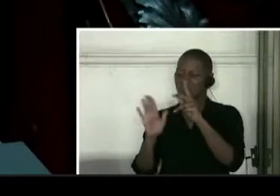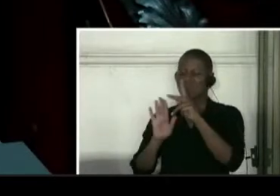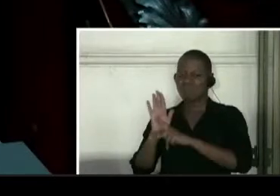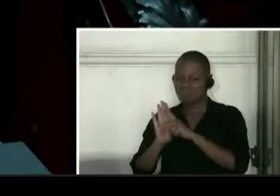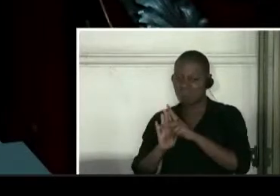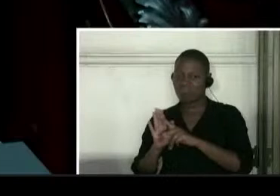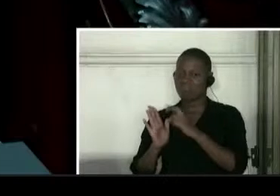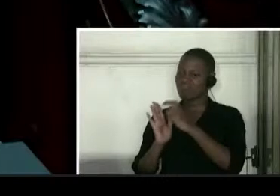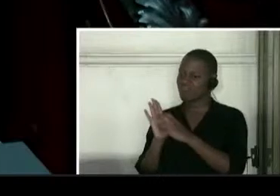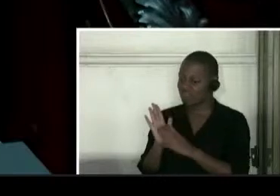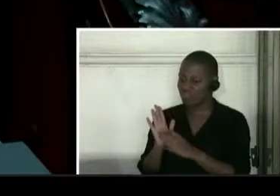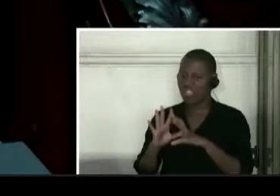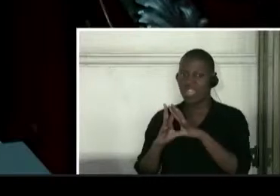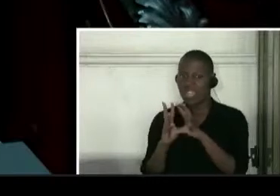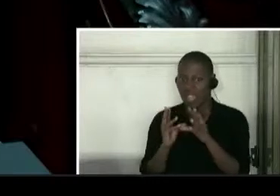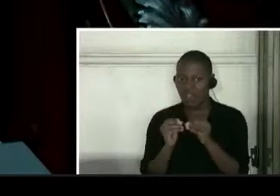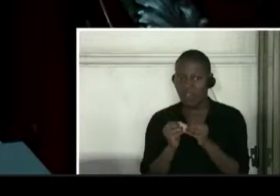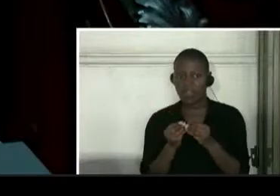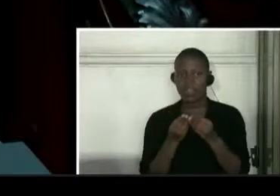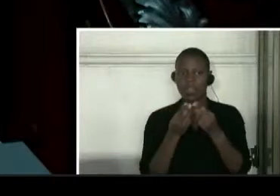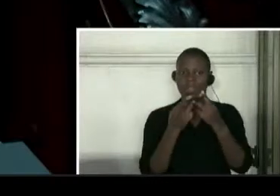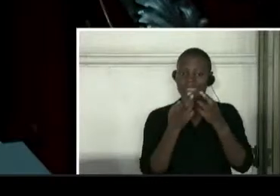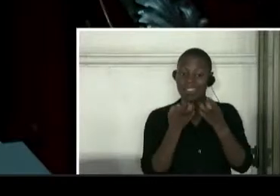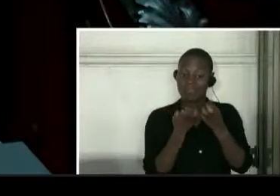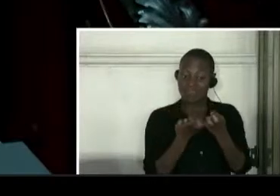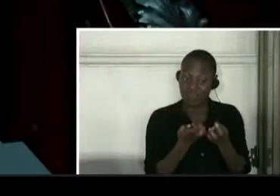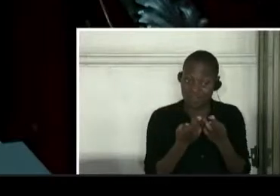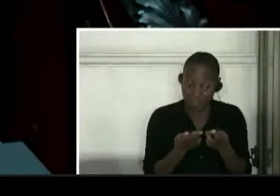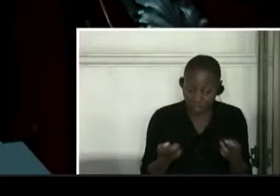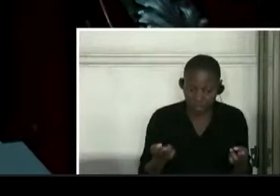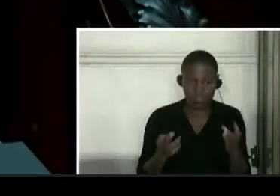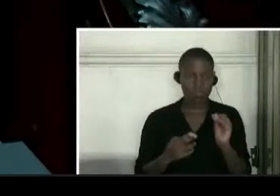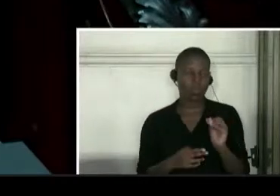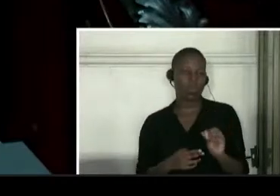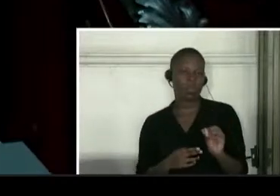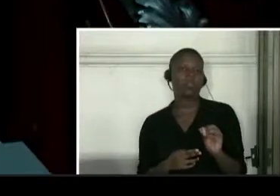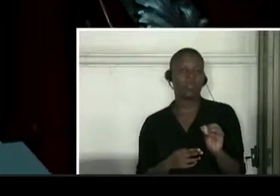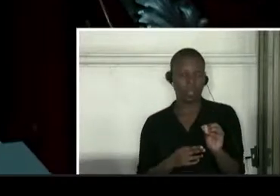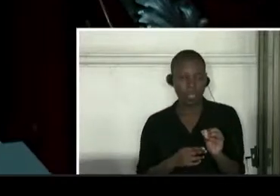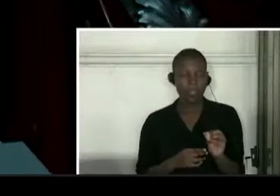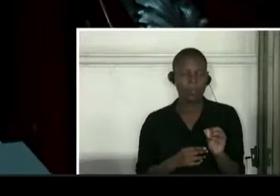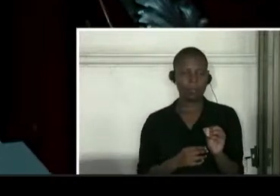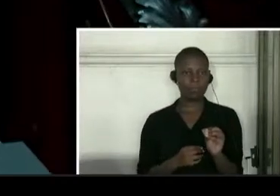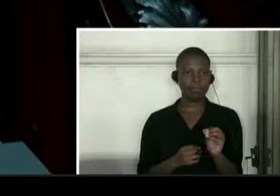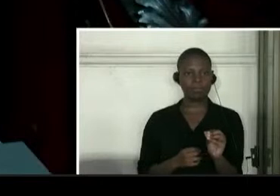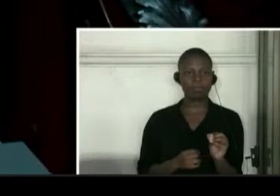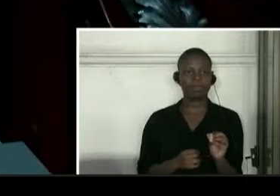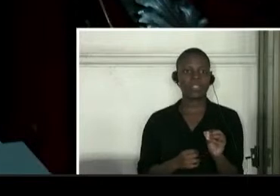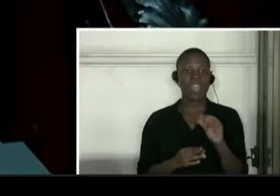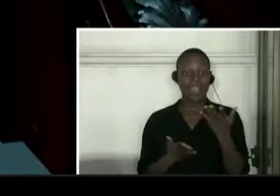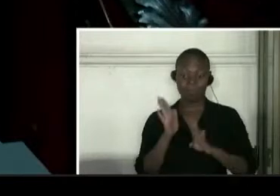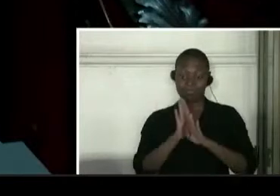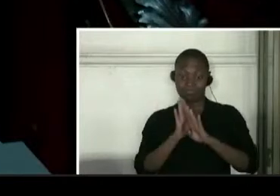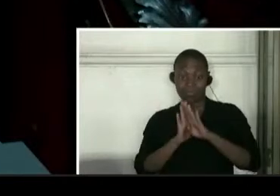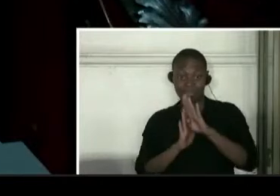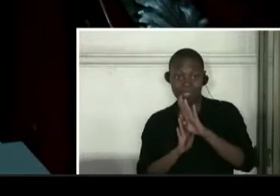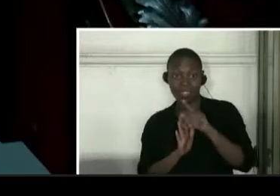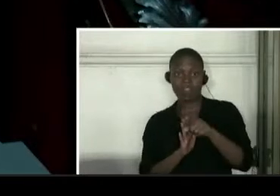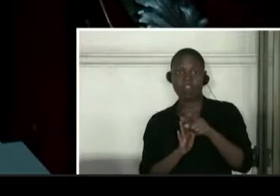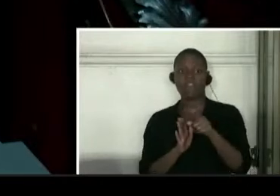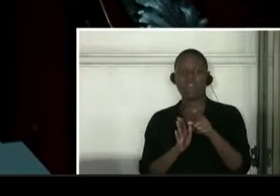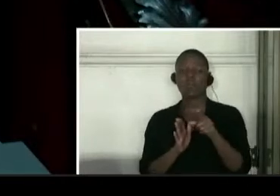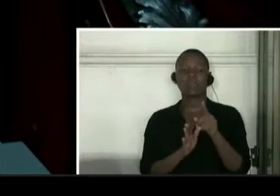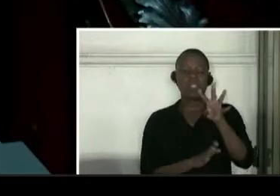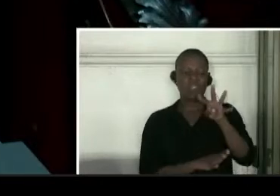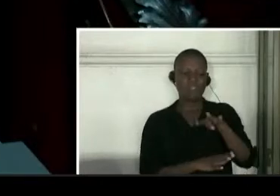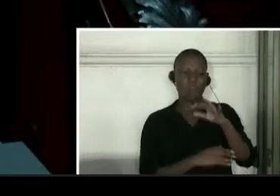to achieve targets, review of quarterly progress against the APP targets. In terms of the programs, there